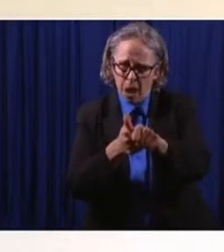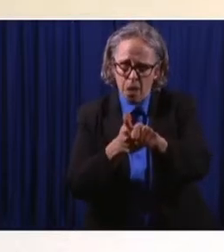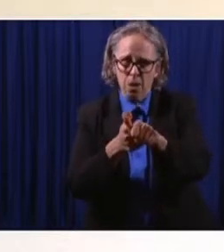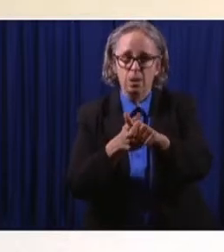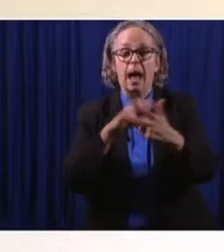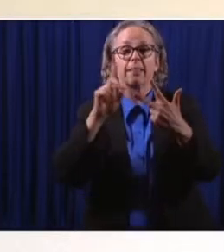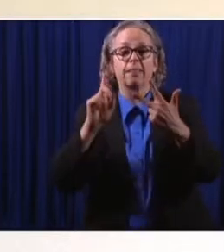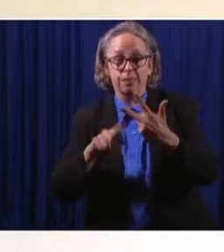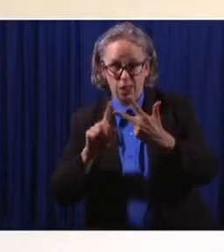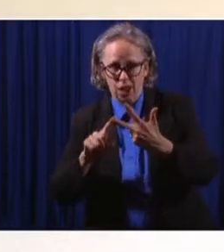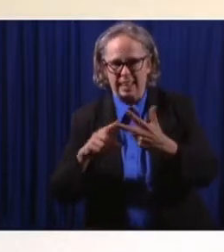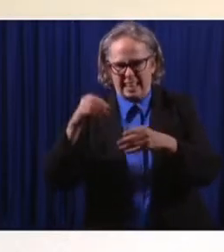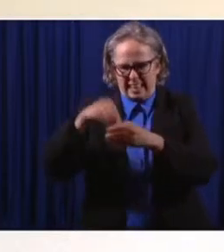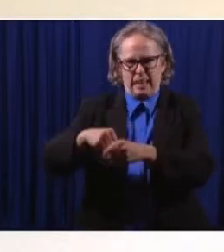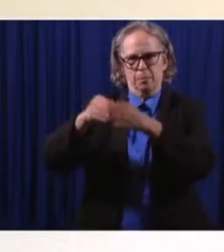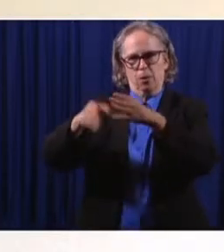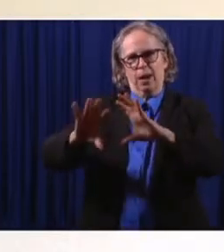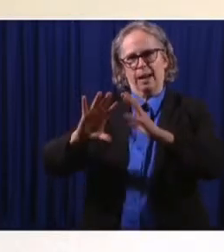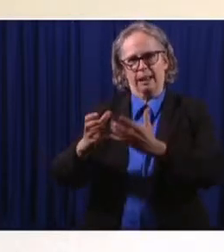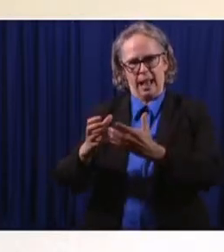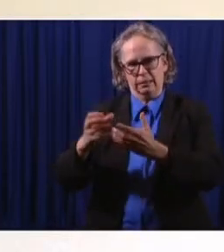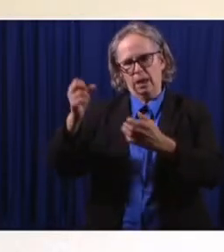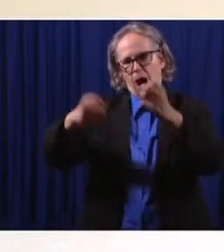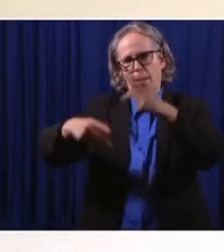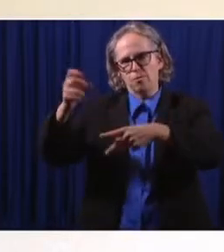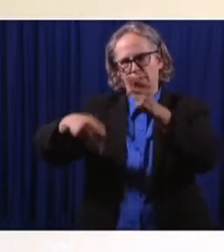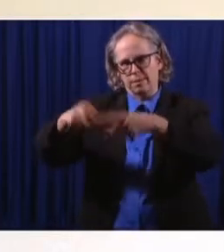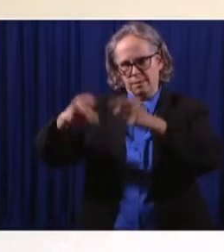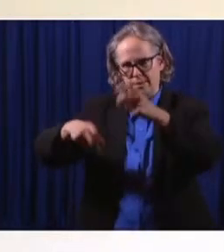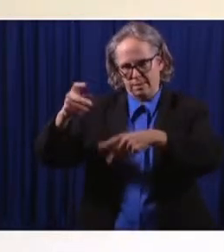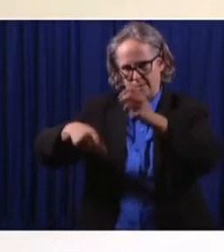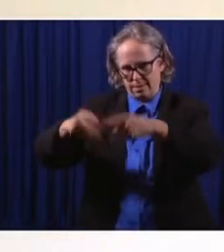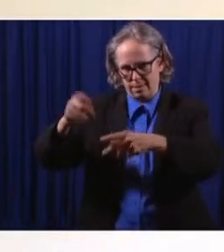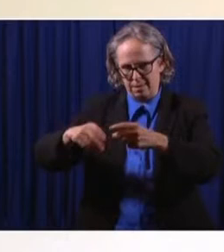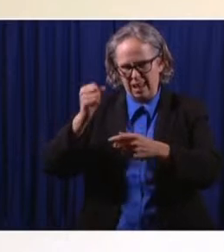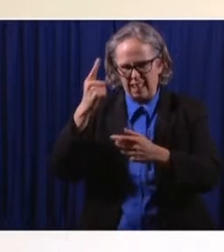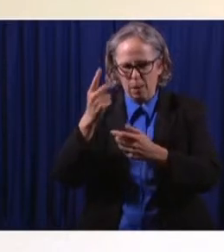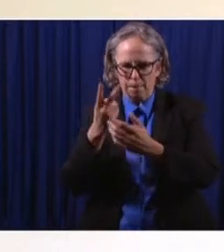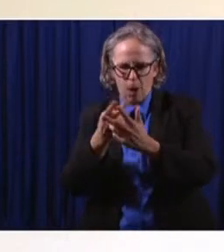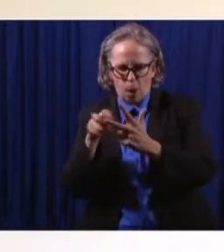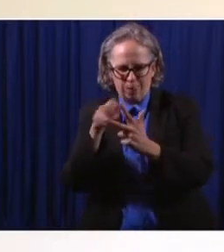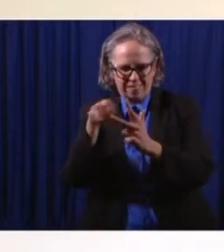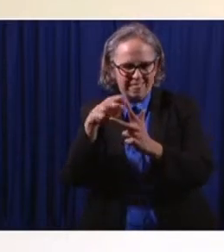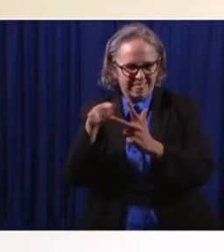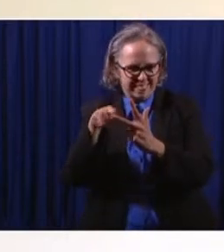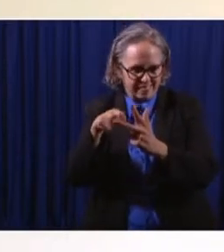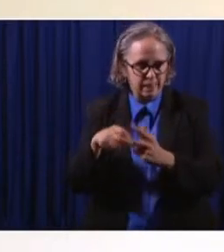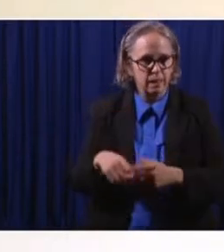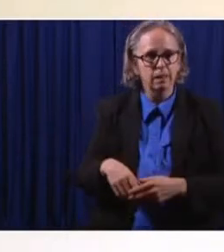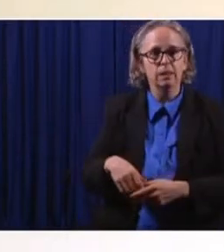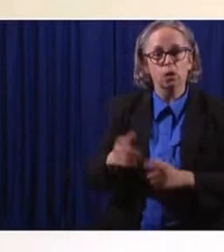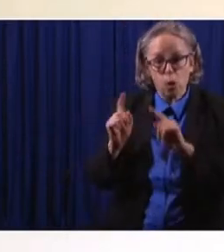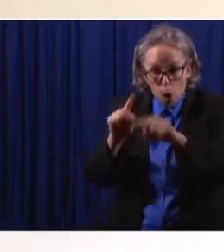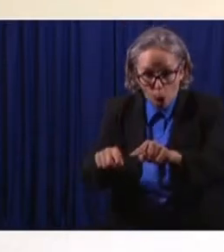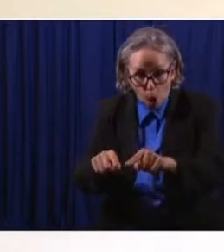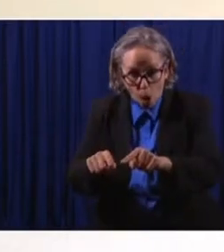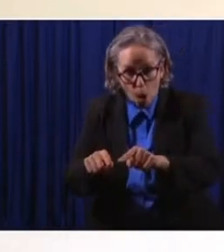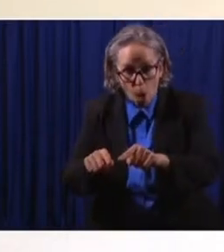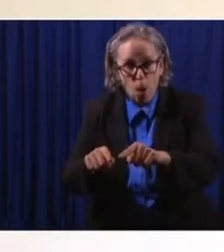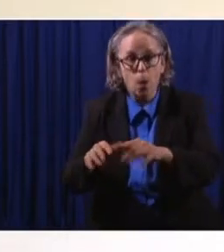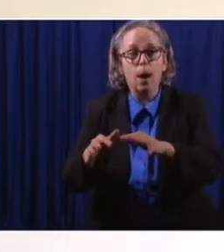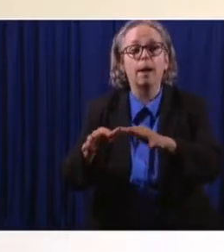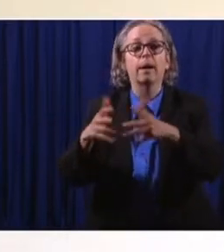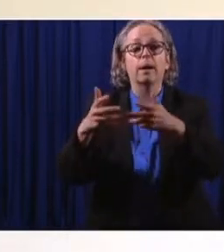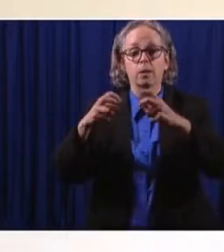in-person and hybrid course delivery method as well, which is a little bit of both, where we go to class maintaining all the compliance set